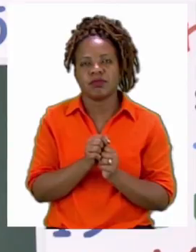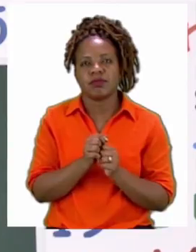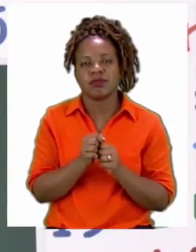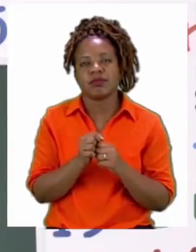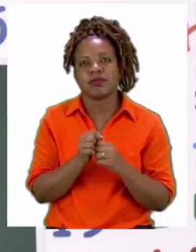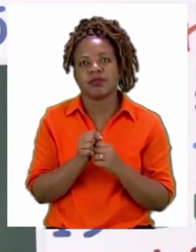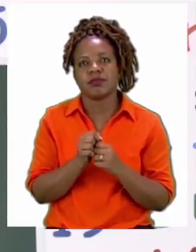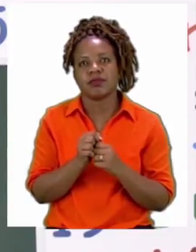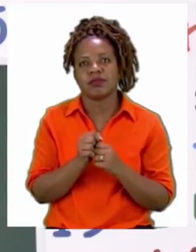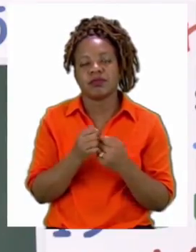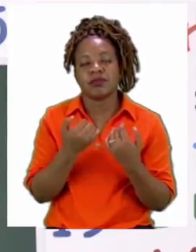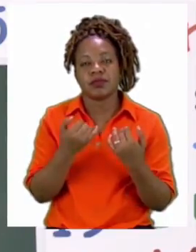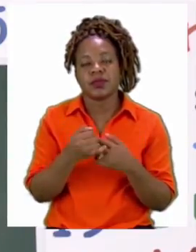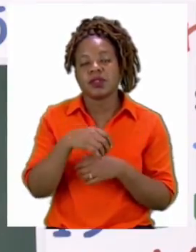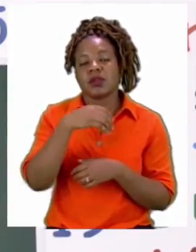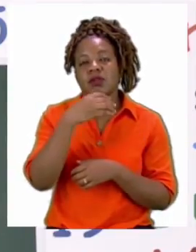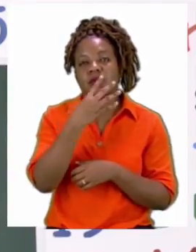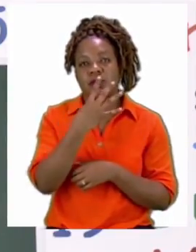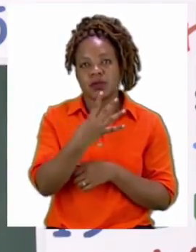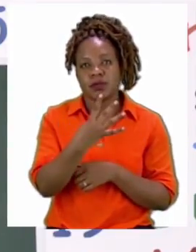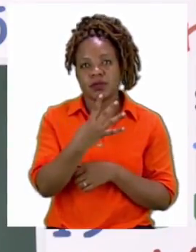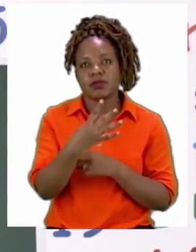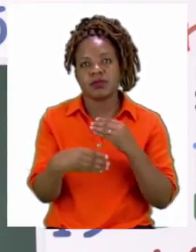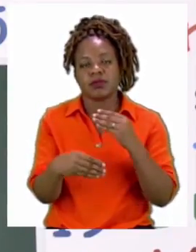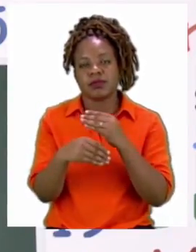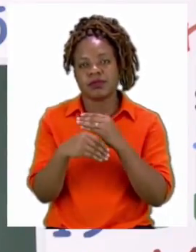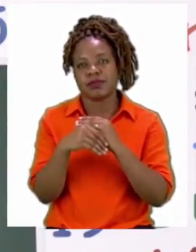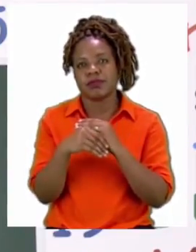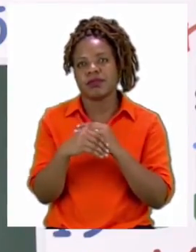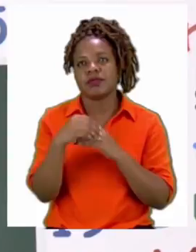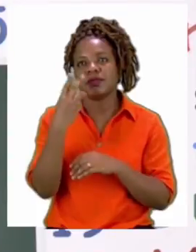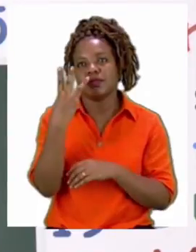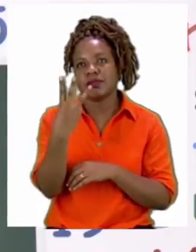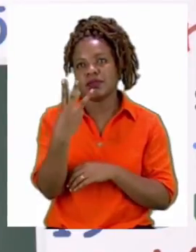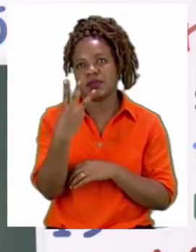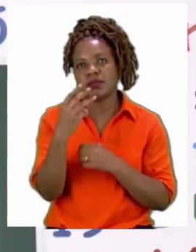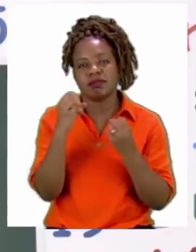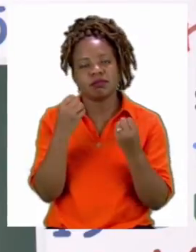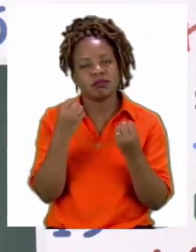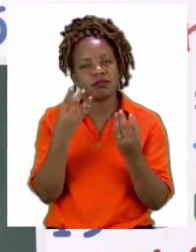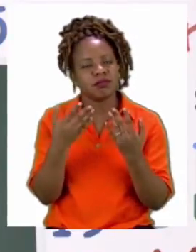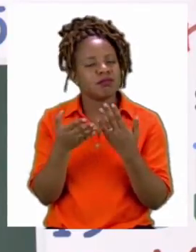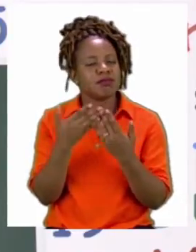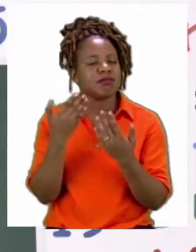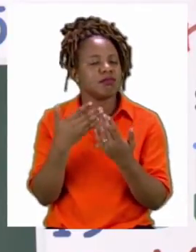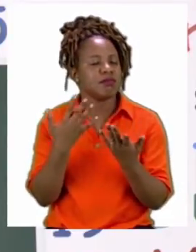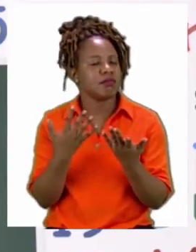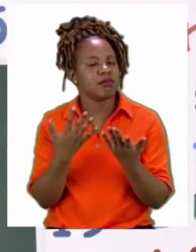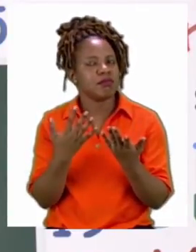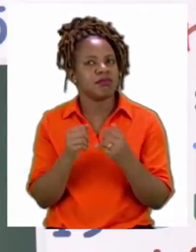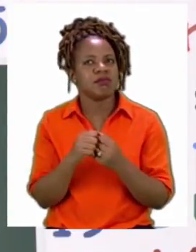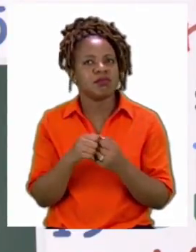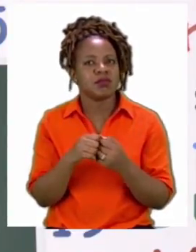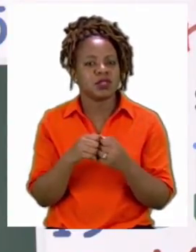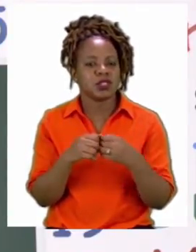Now we add 4 plus 3. Now that one is very easy. You have 4 fingers on one